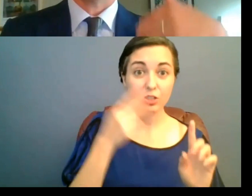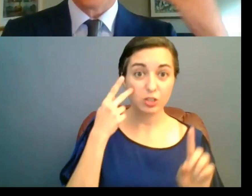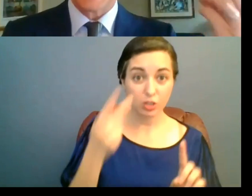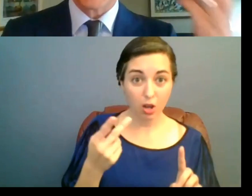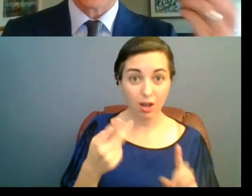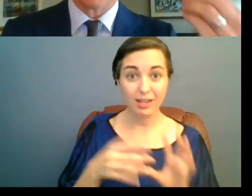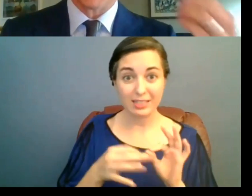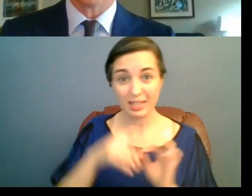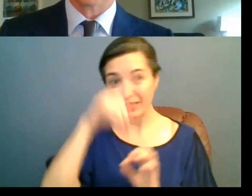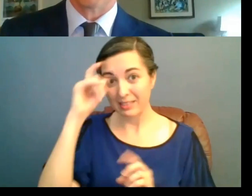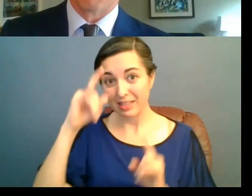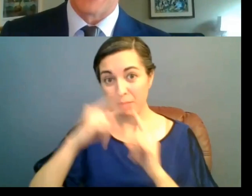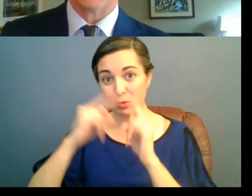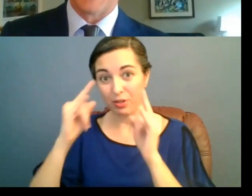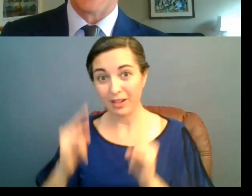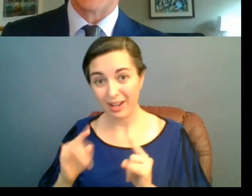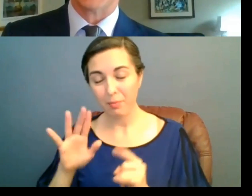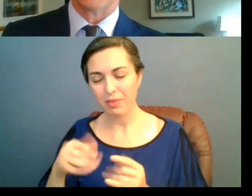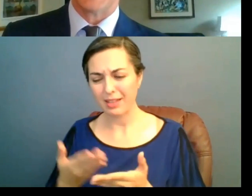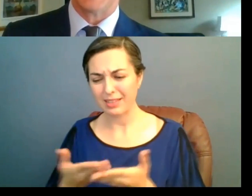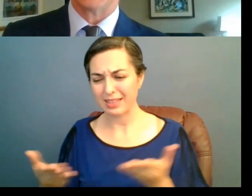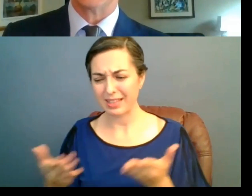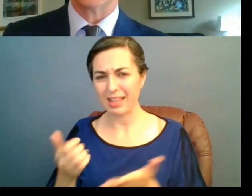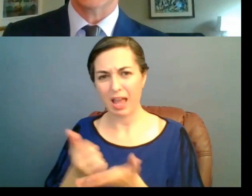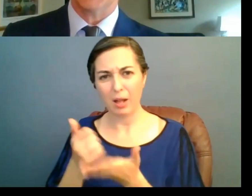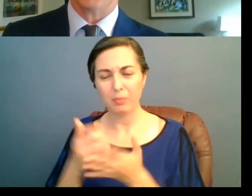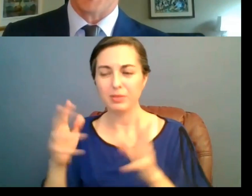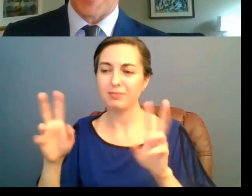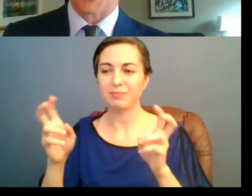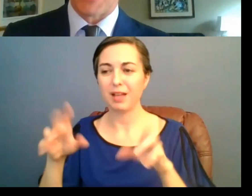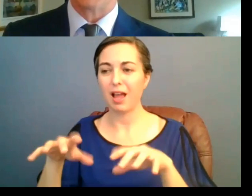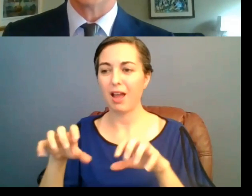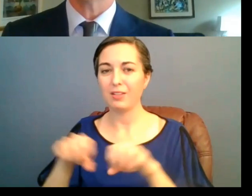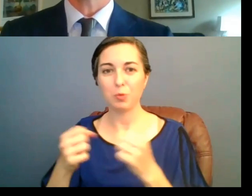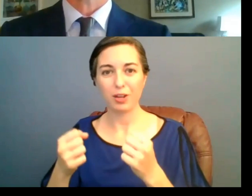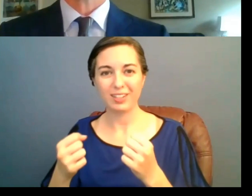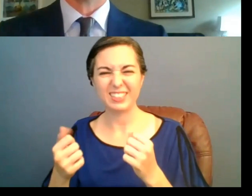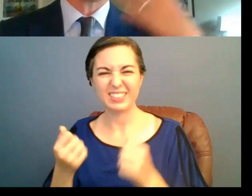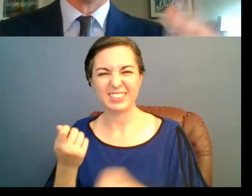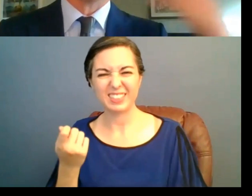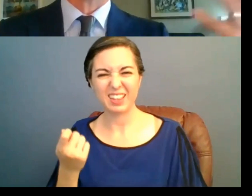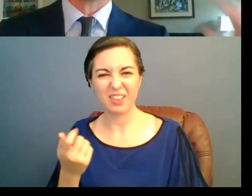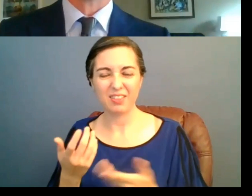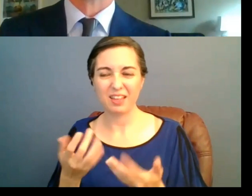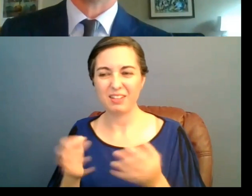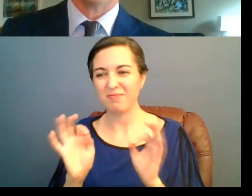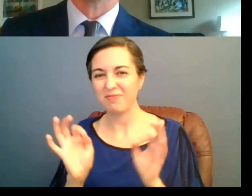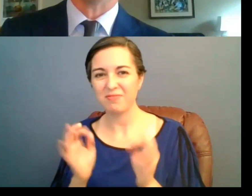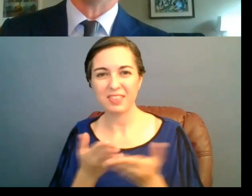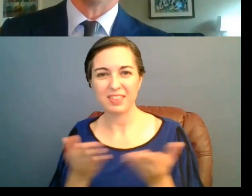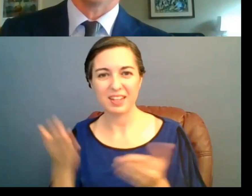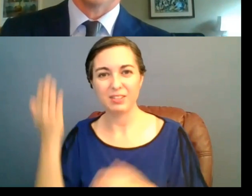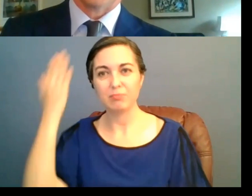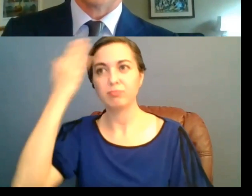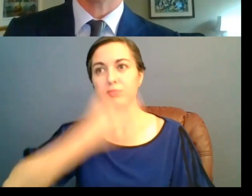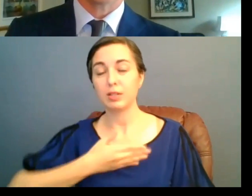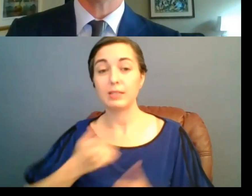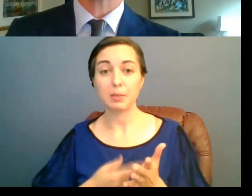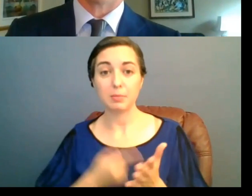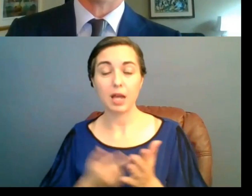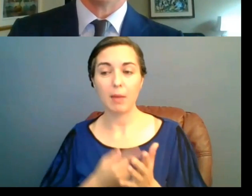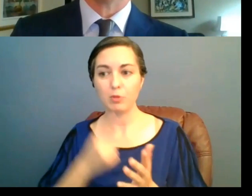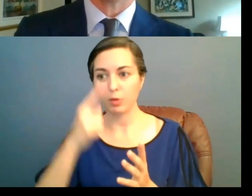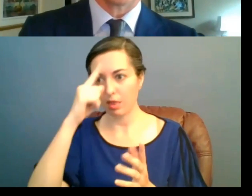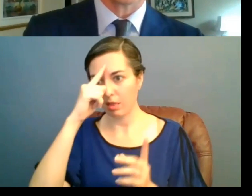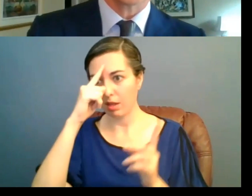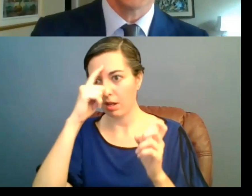camp, that's the stuff that helps to break the ice, as he said. It's these little things, right? We sometimes overthink the interview, and it's